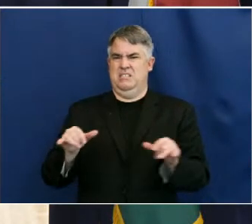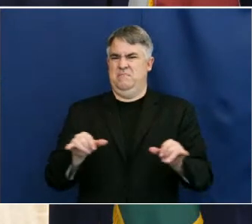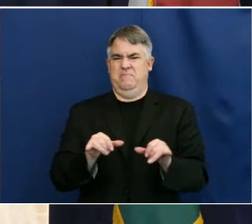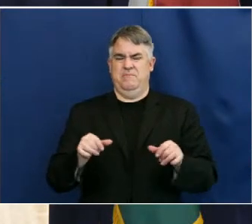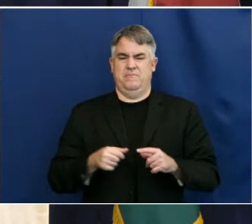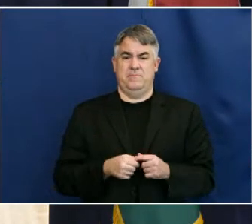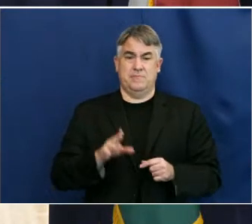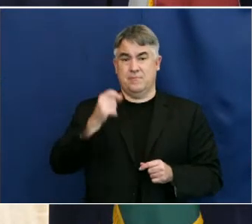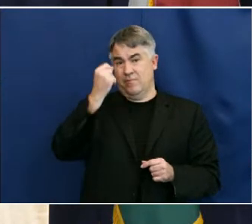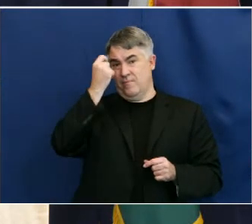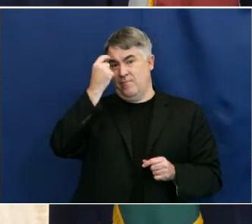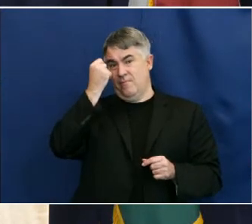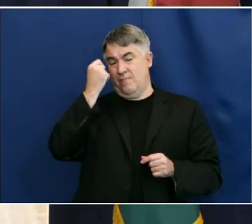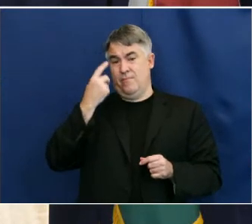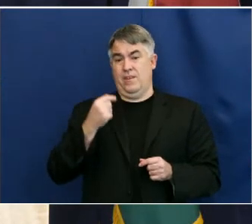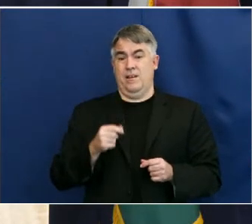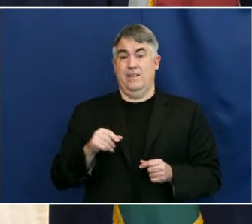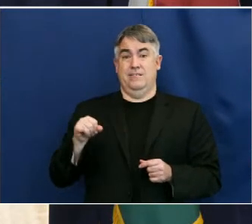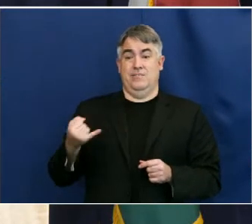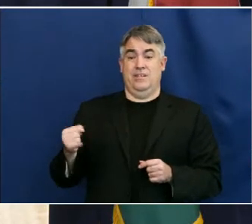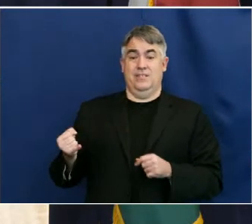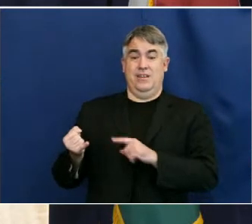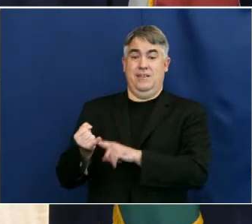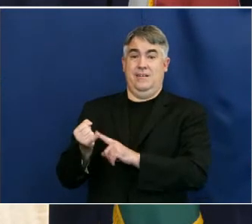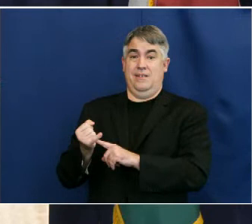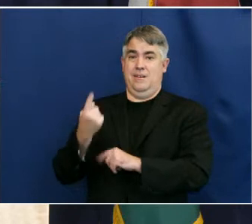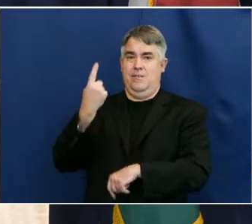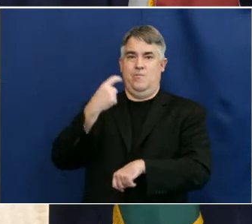J&J vaccine is a one-dose vaccine,